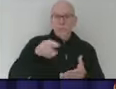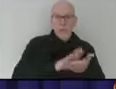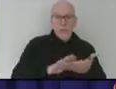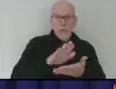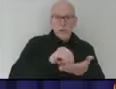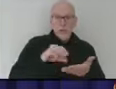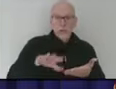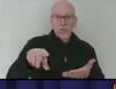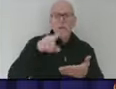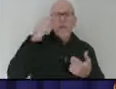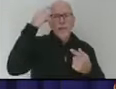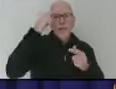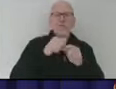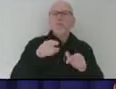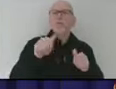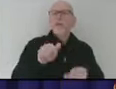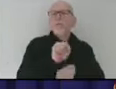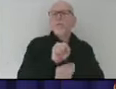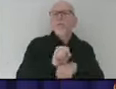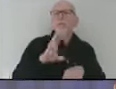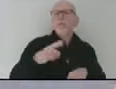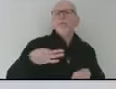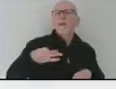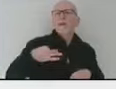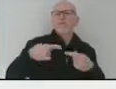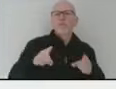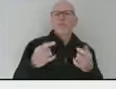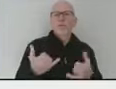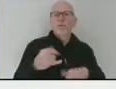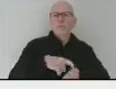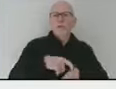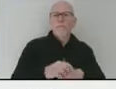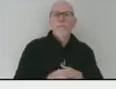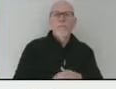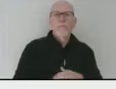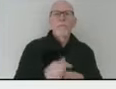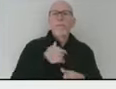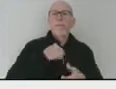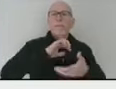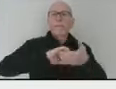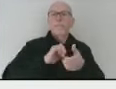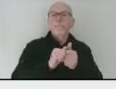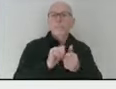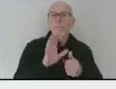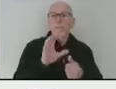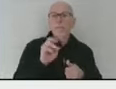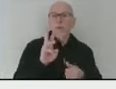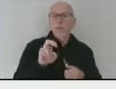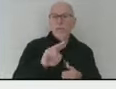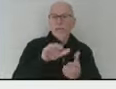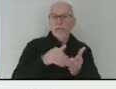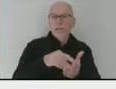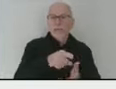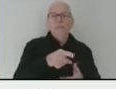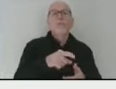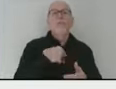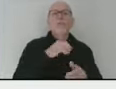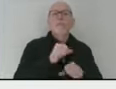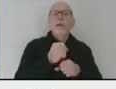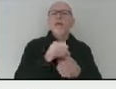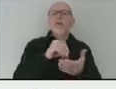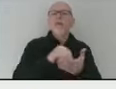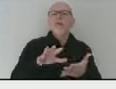that they can work or volunteer through this pandemic. We have partnered with the Bowen Center to create a student reserve workforce as